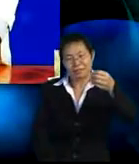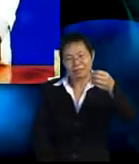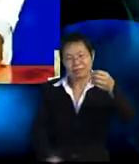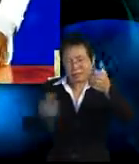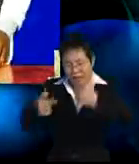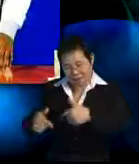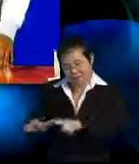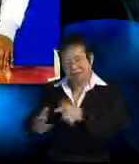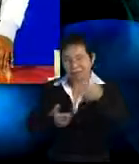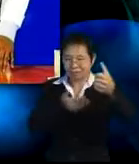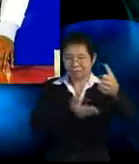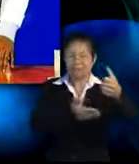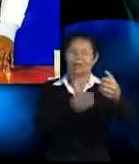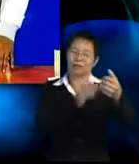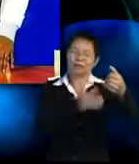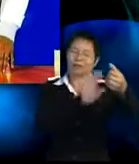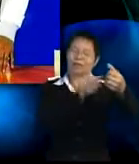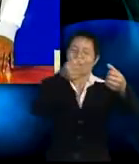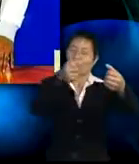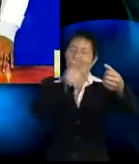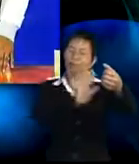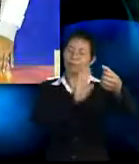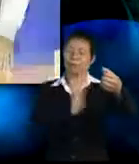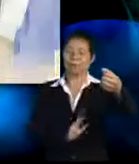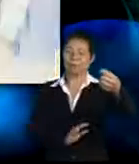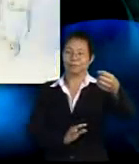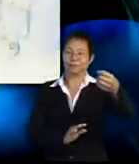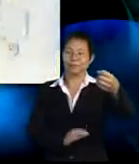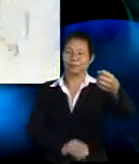Allow the mixture to stand for a while.